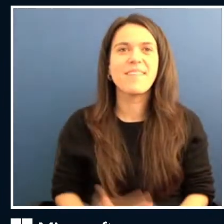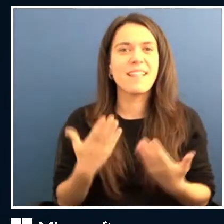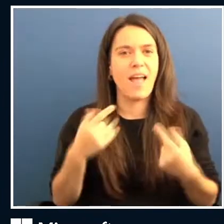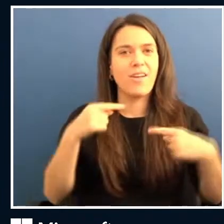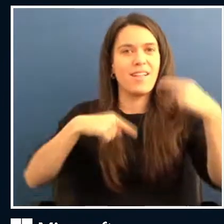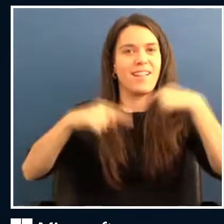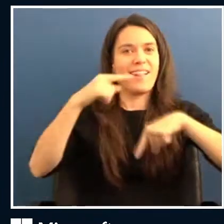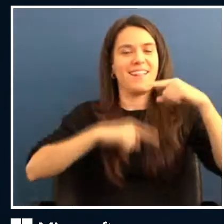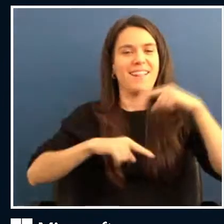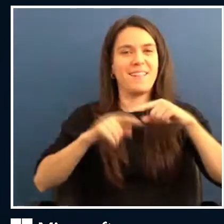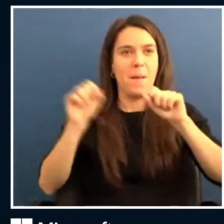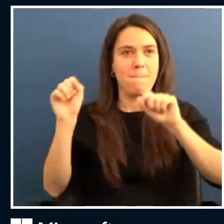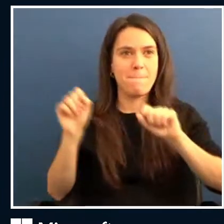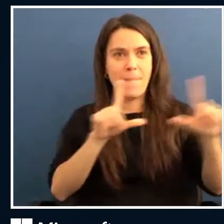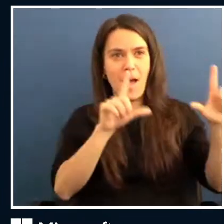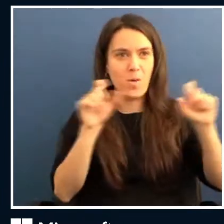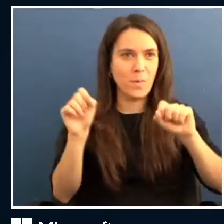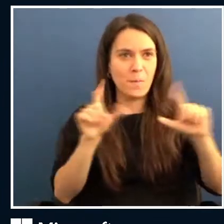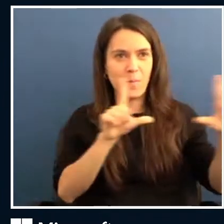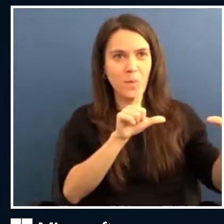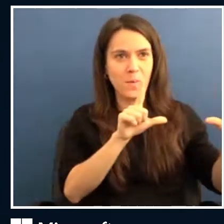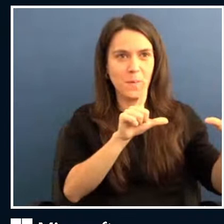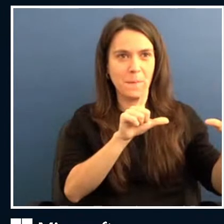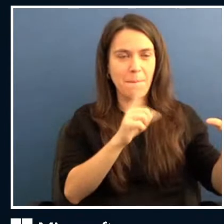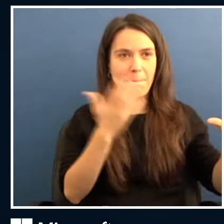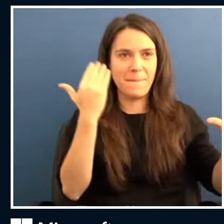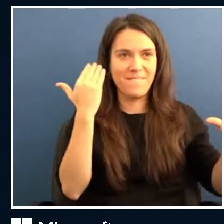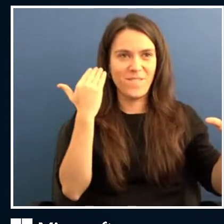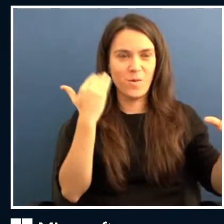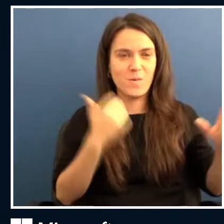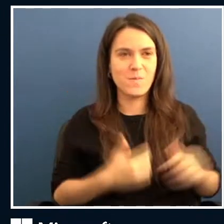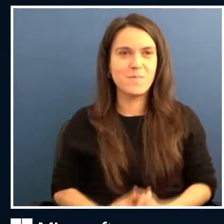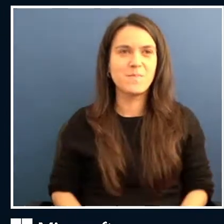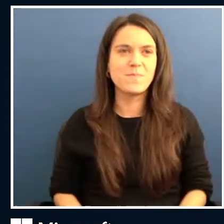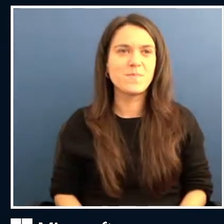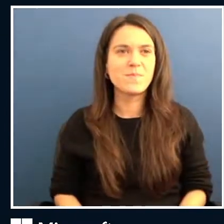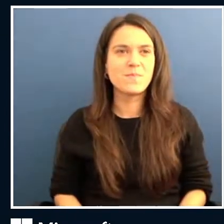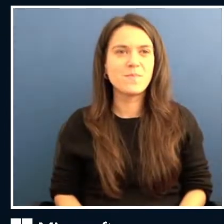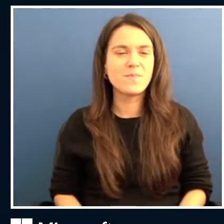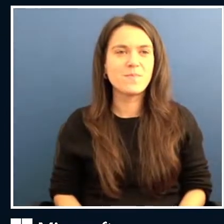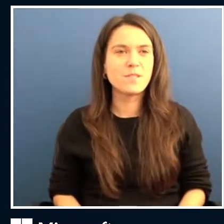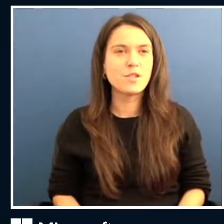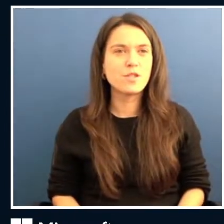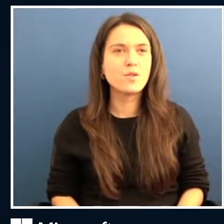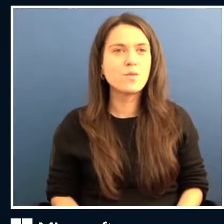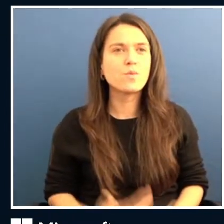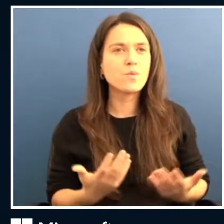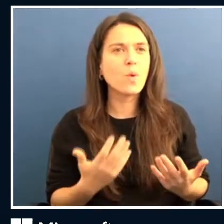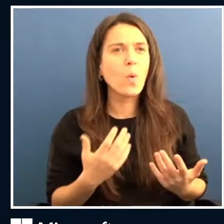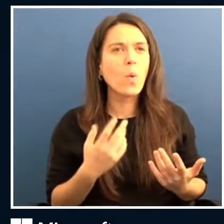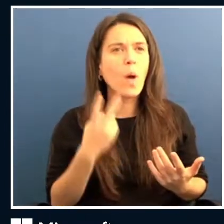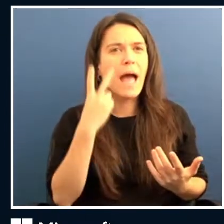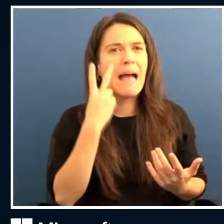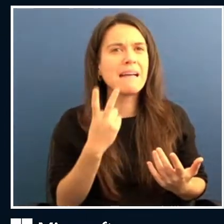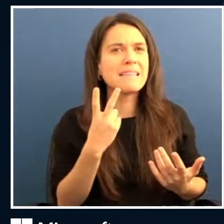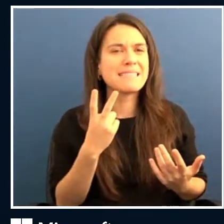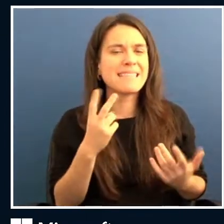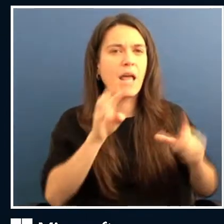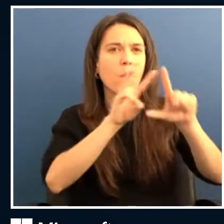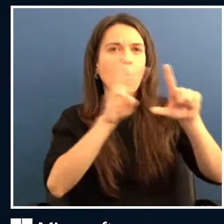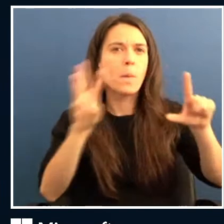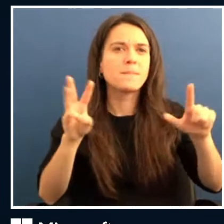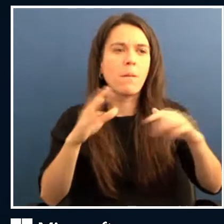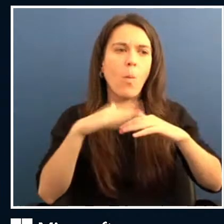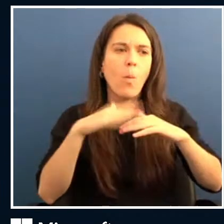so basically at this point, like the next steps I have to take is to flesh out the website so it's a little easier for someone to interact with, so they don't